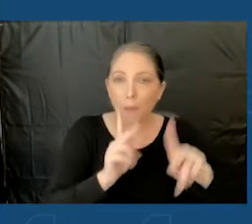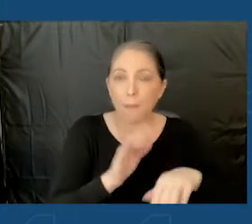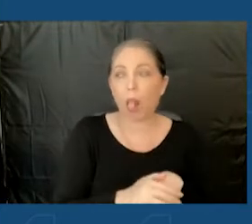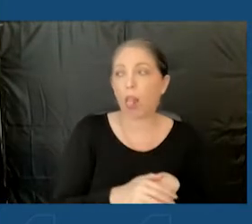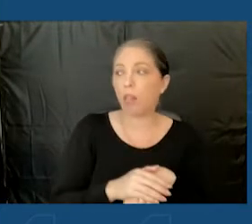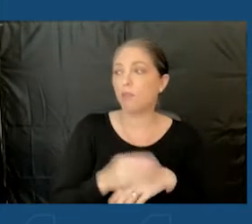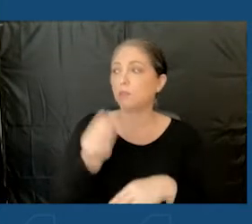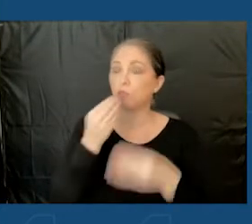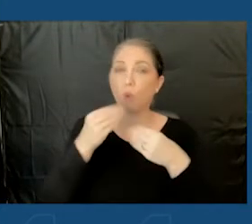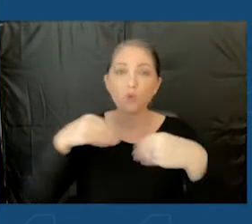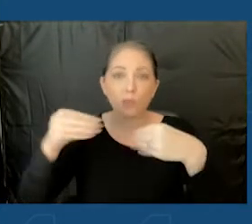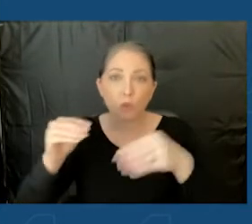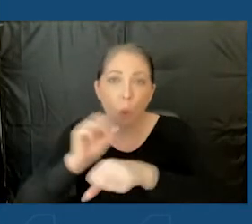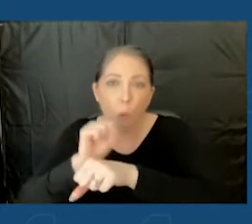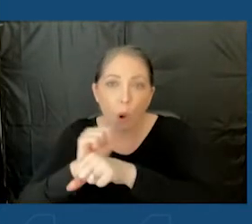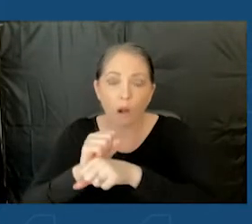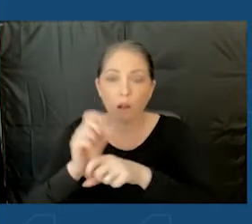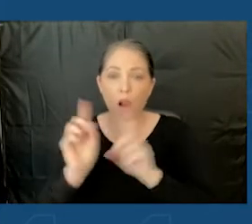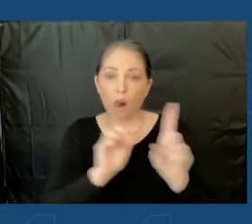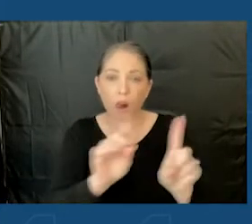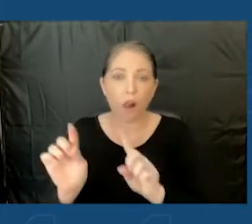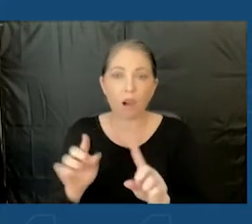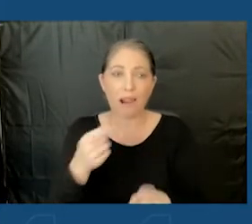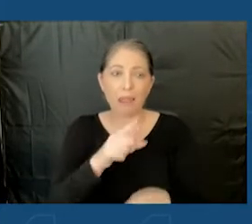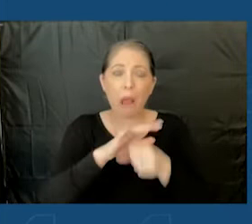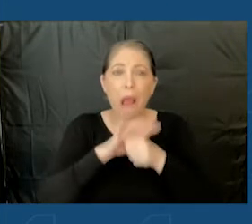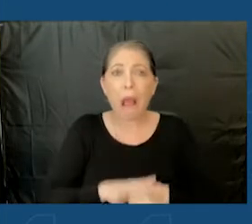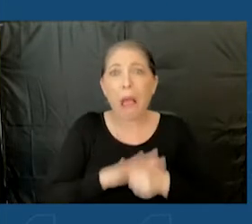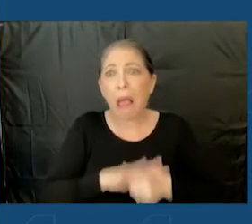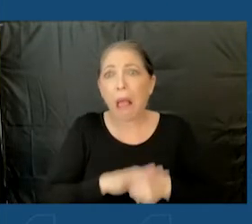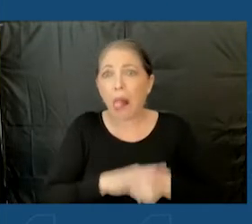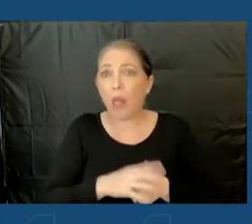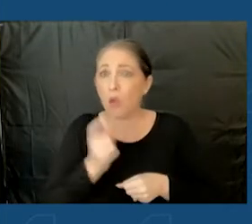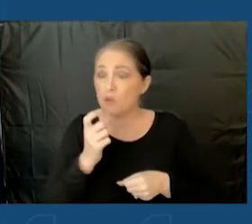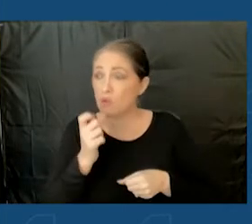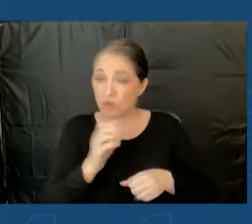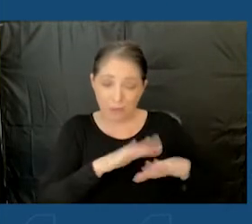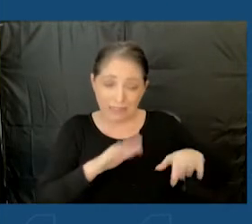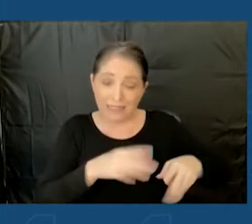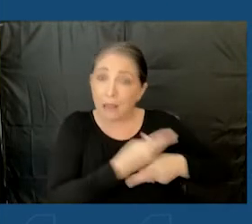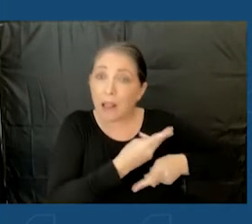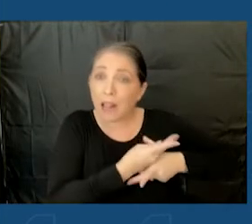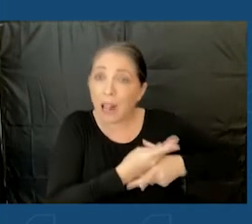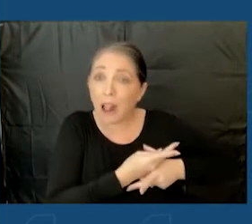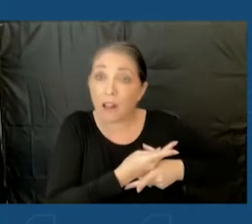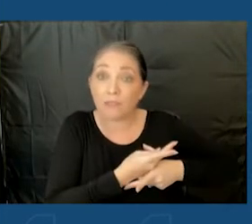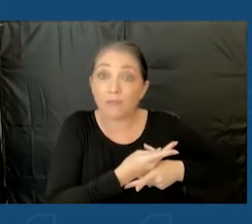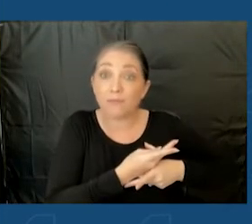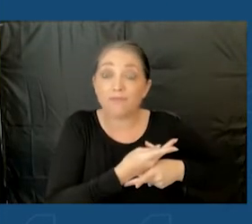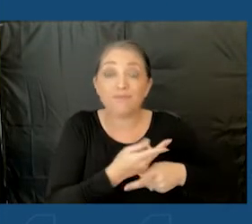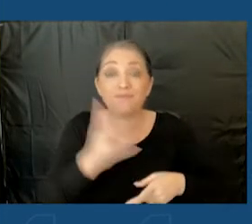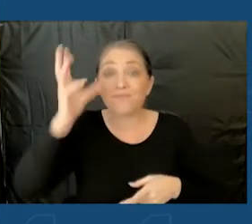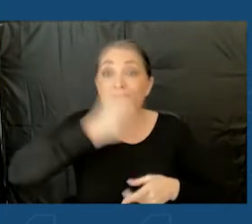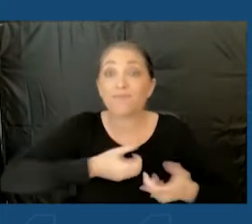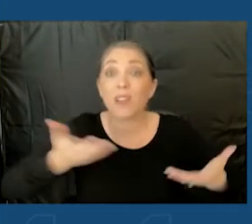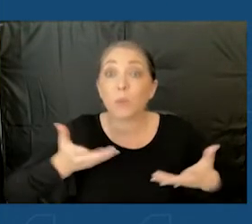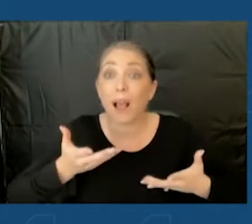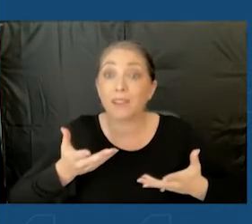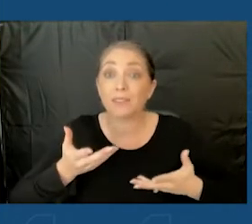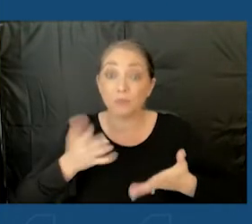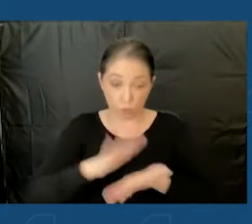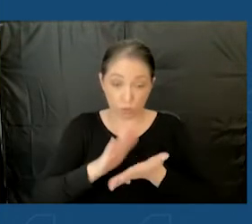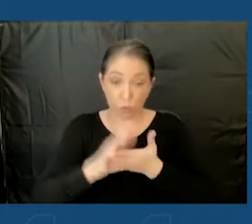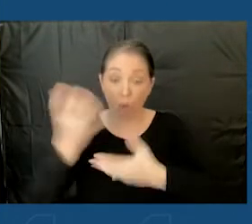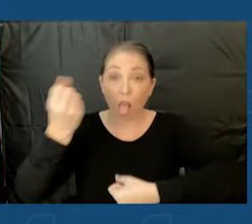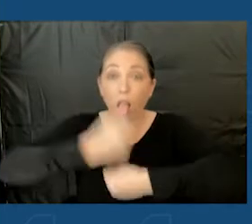to people. I mean, they had so much stress. But who's watching their kids? Because guess what? The schools are shut down. The The child care centers are shut down.